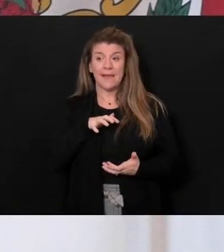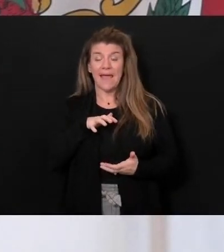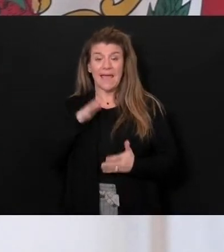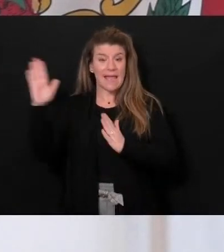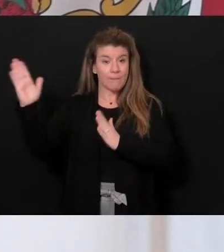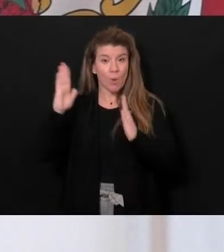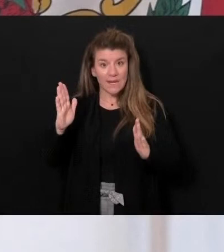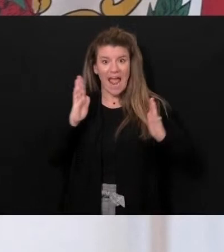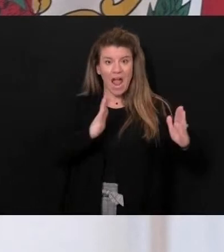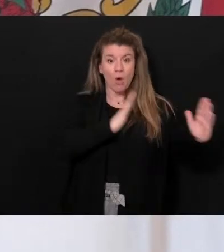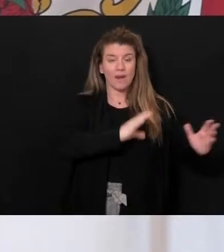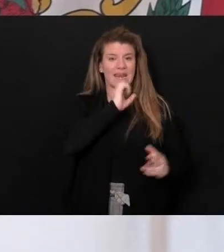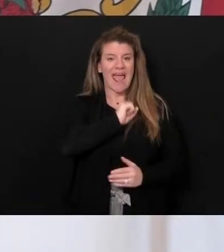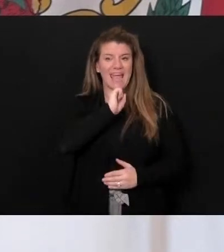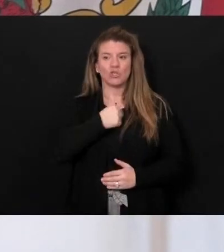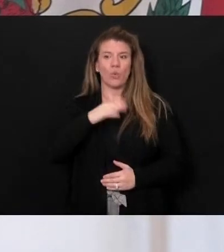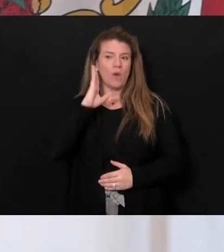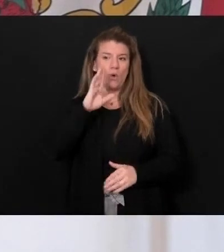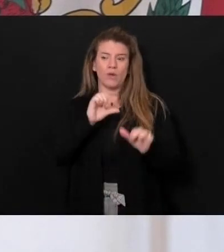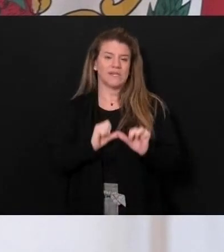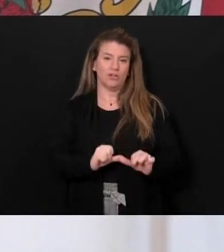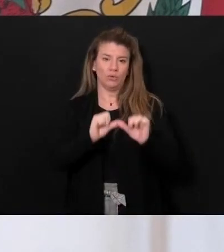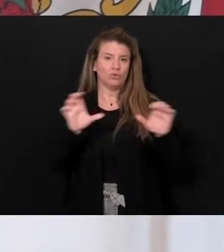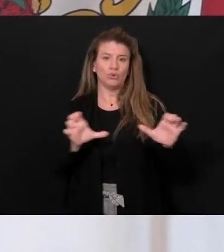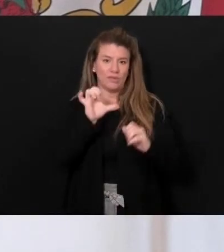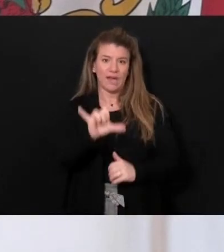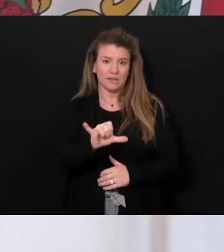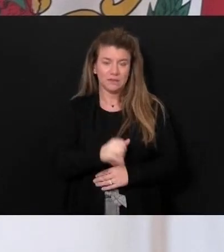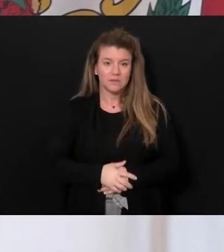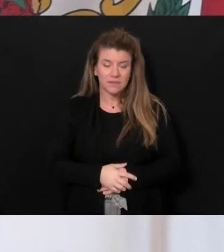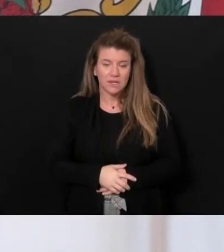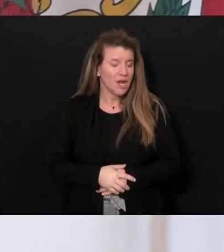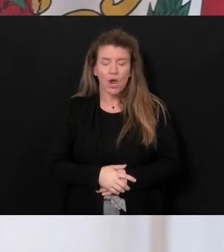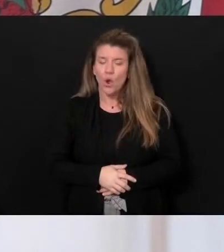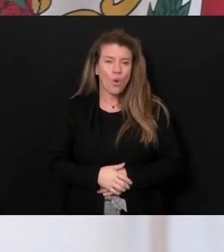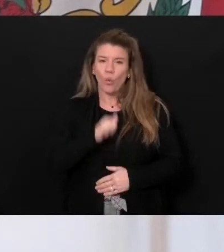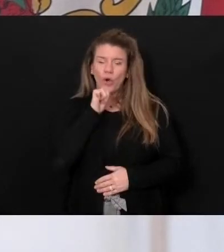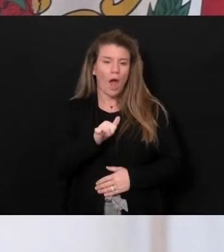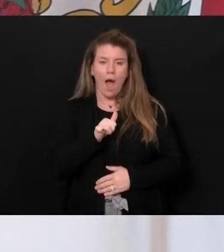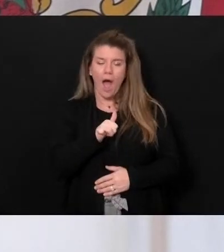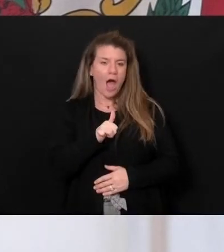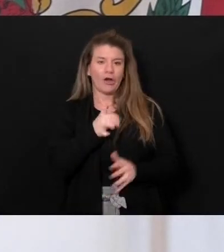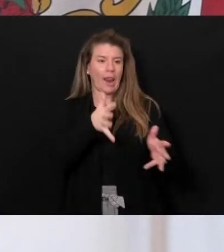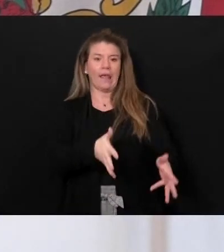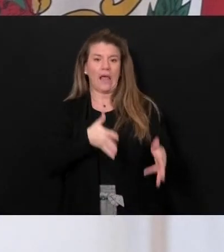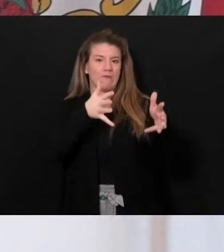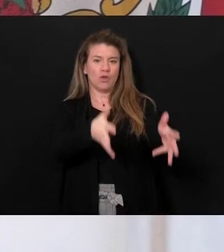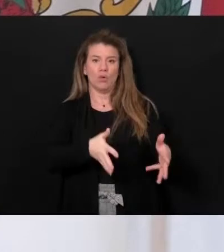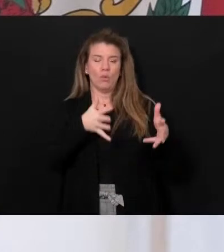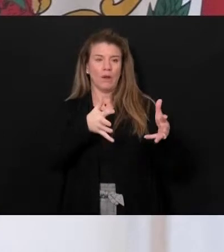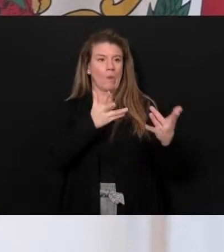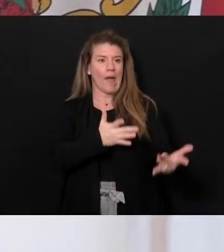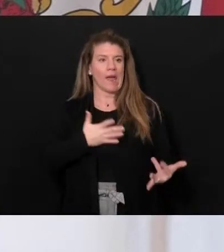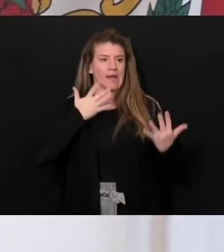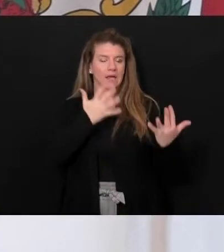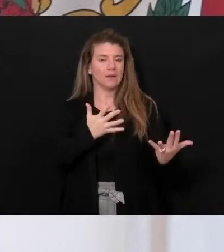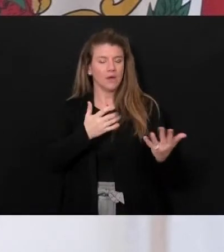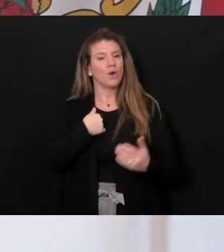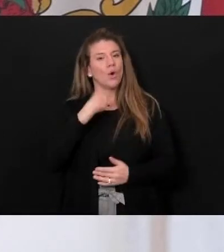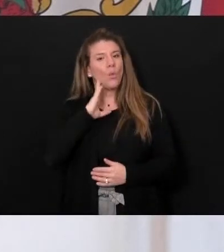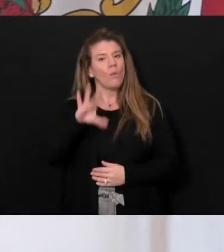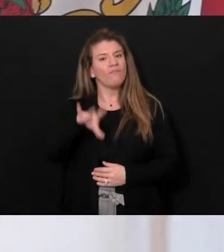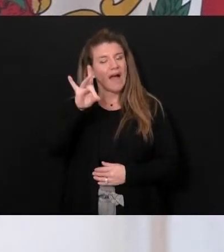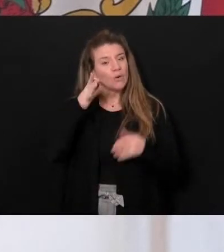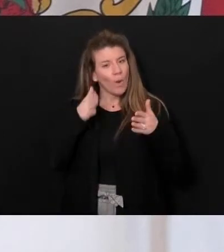going to continue to double back. And we're not going to let you just, you know, lie in limbo. We're going to find